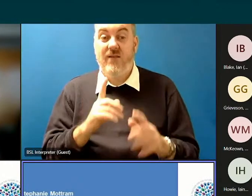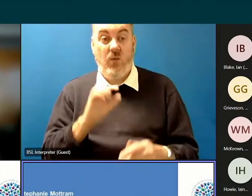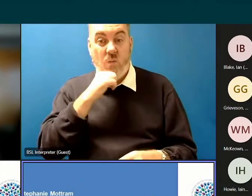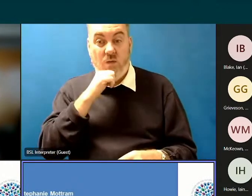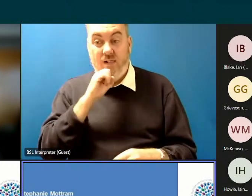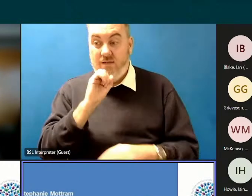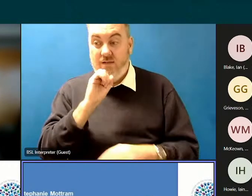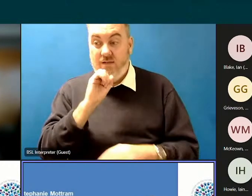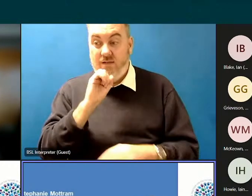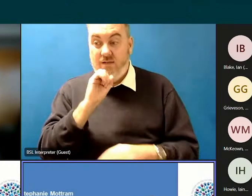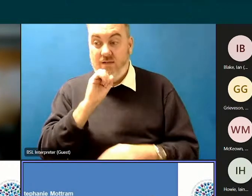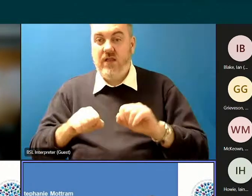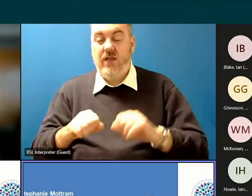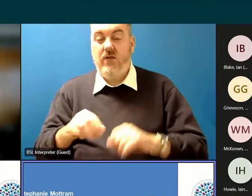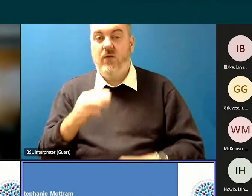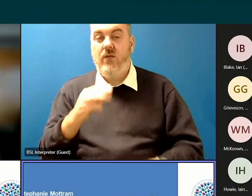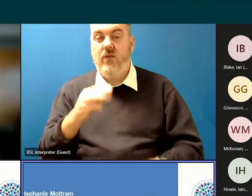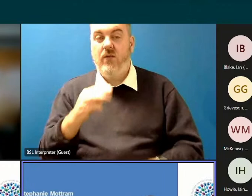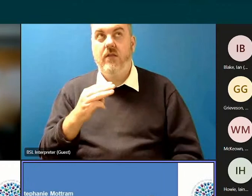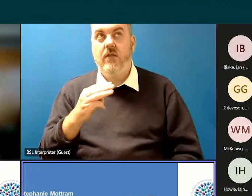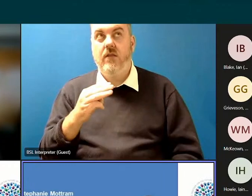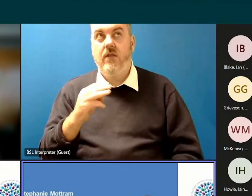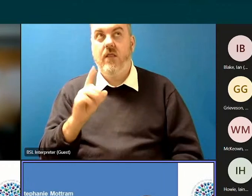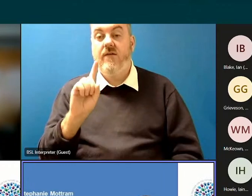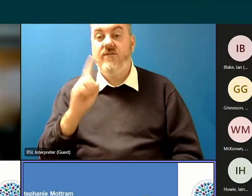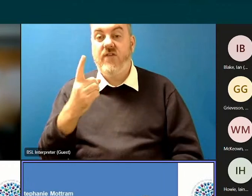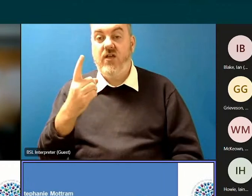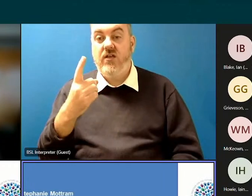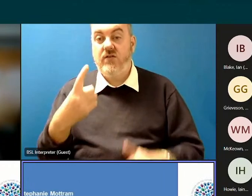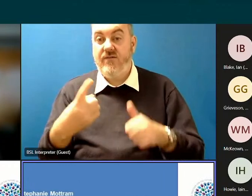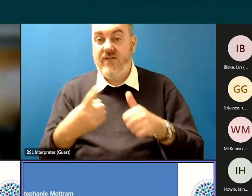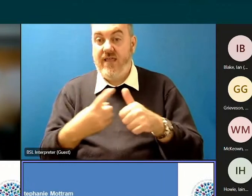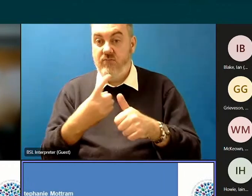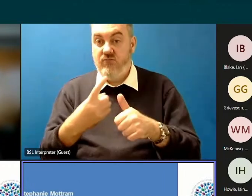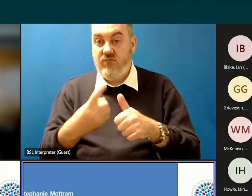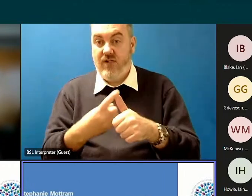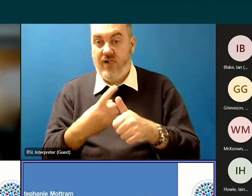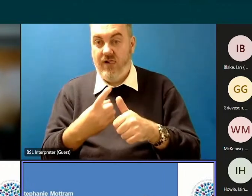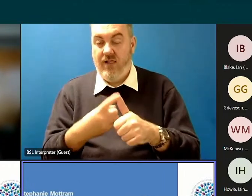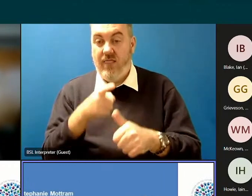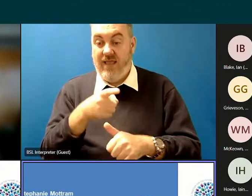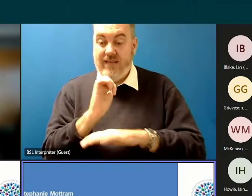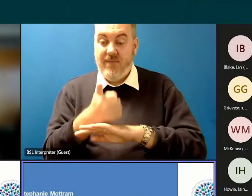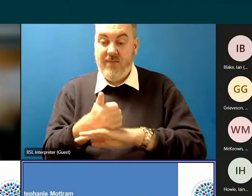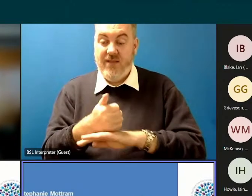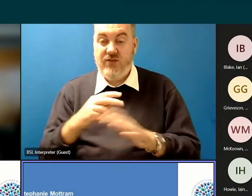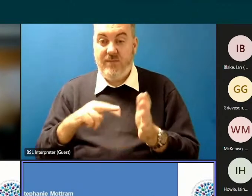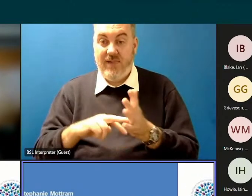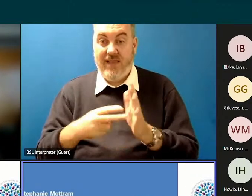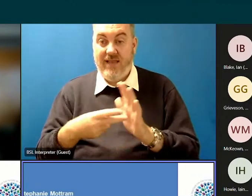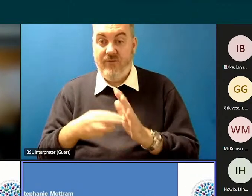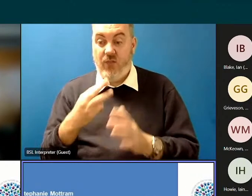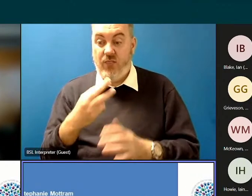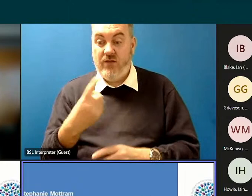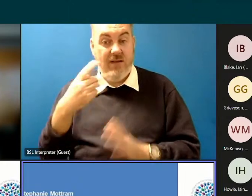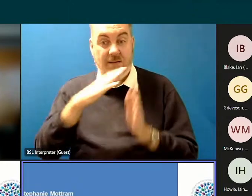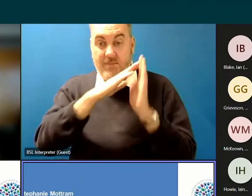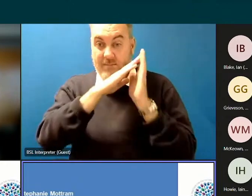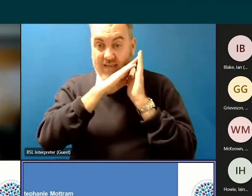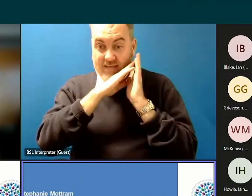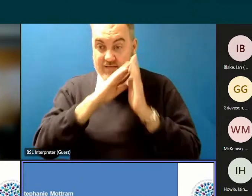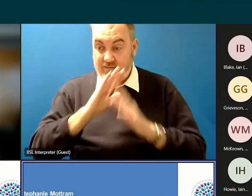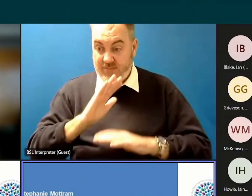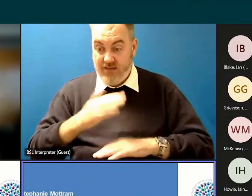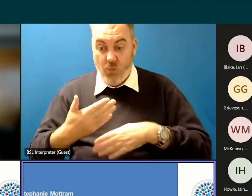train the 1st of April, and that implementation plan for them 31 beds is being worked up as